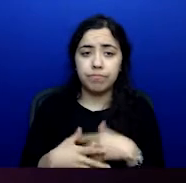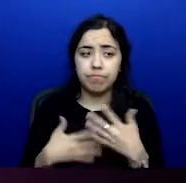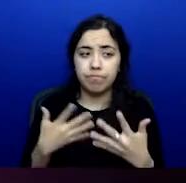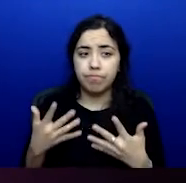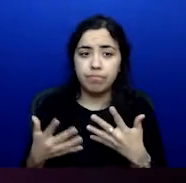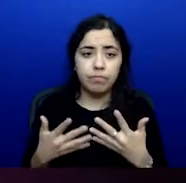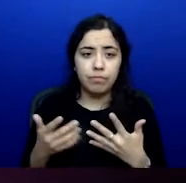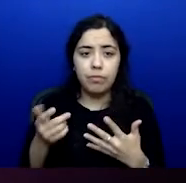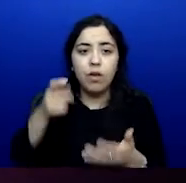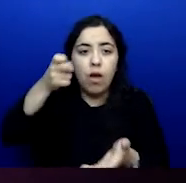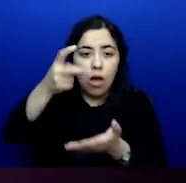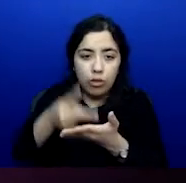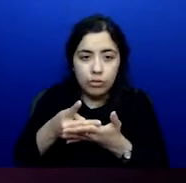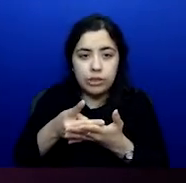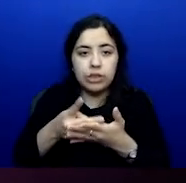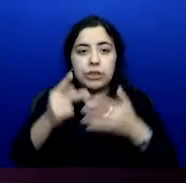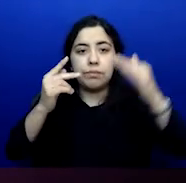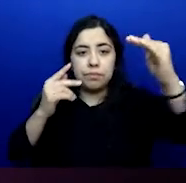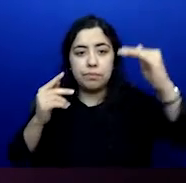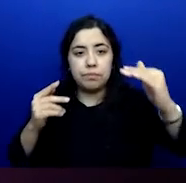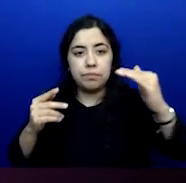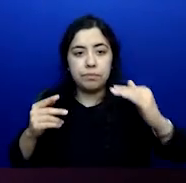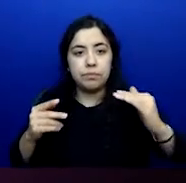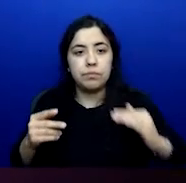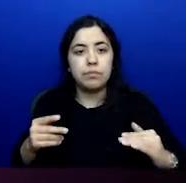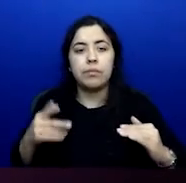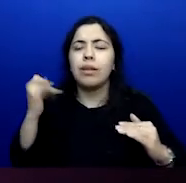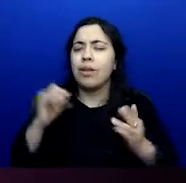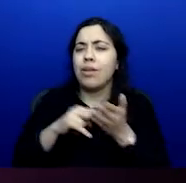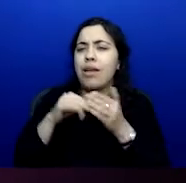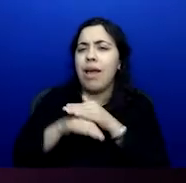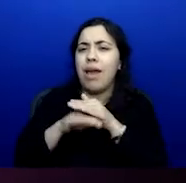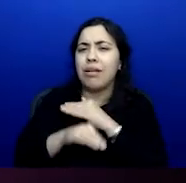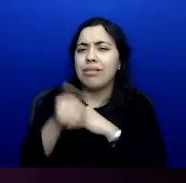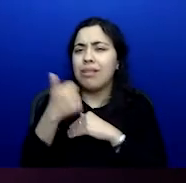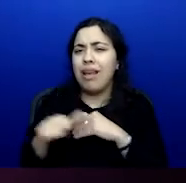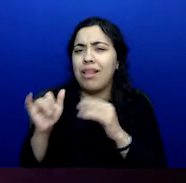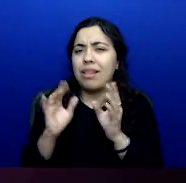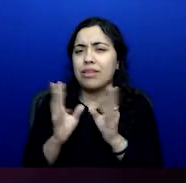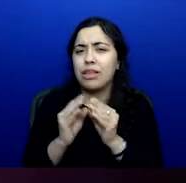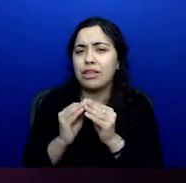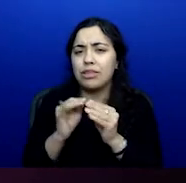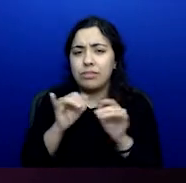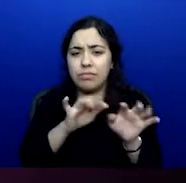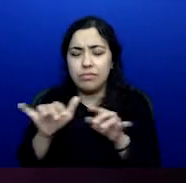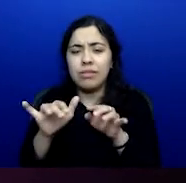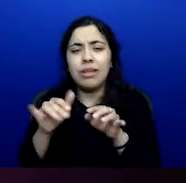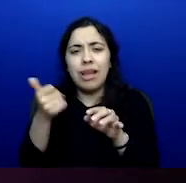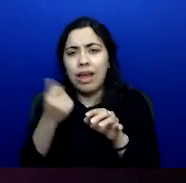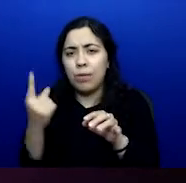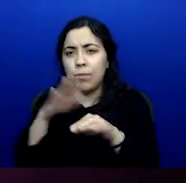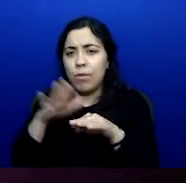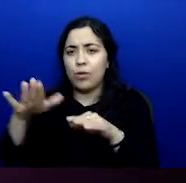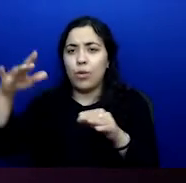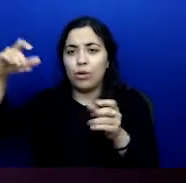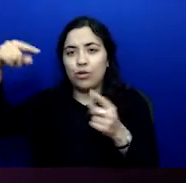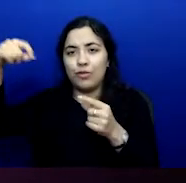and then authorization. And then, of course, you can access any of that session data anywhere on the server side.